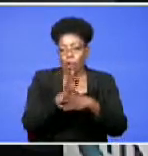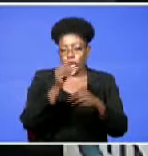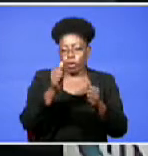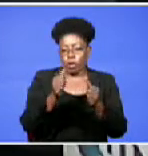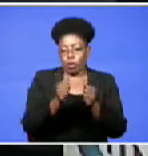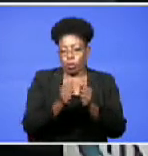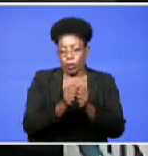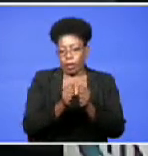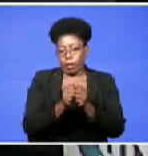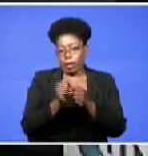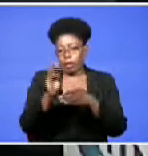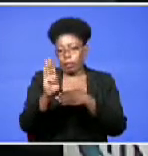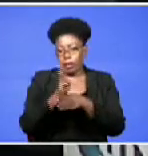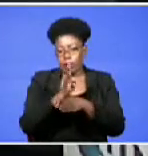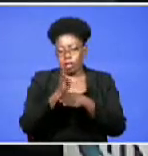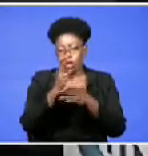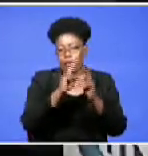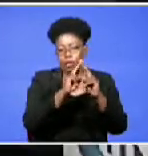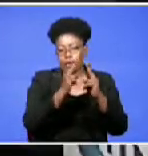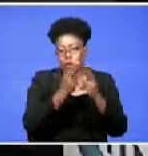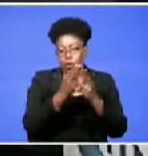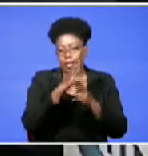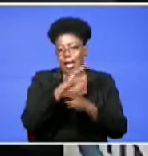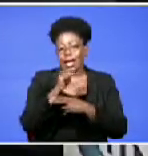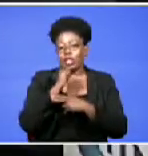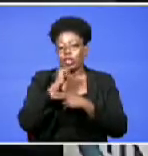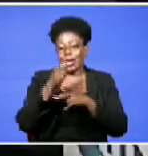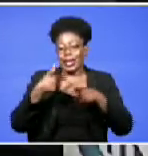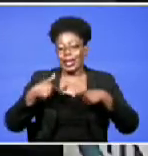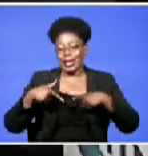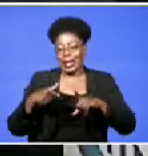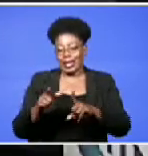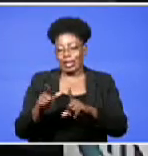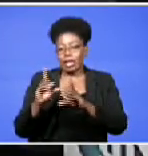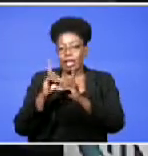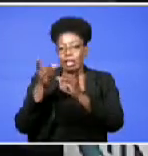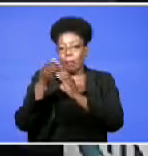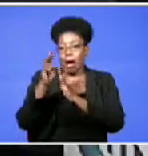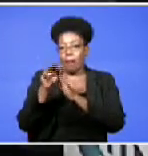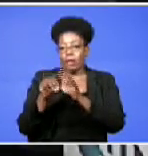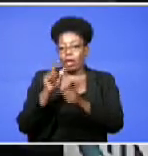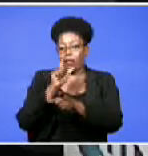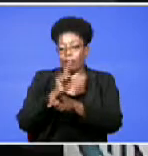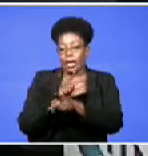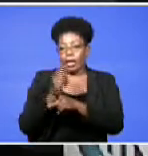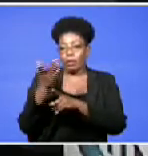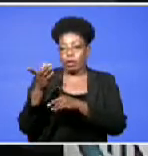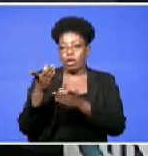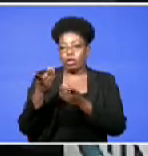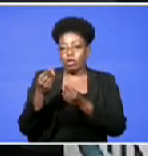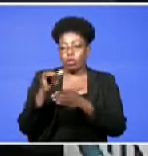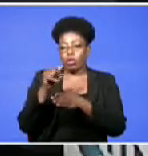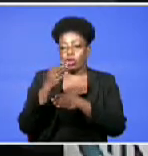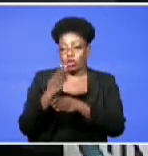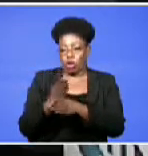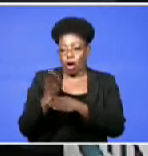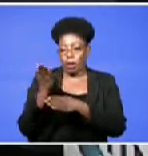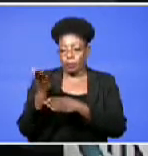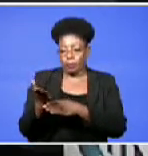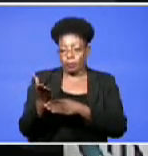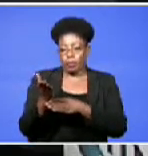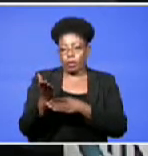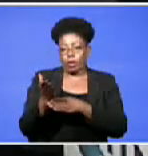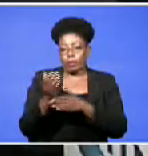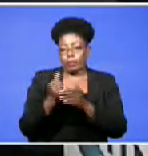internal affairs of both unions and not allowing the Department of Labor to do its job without interference